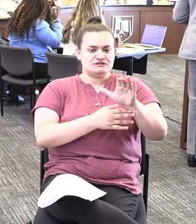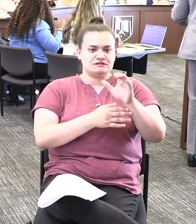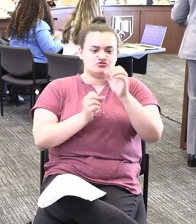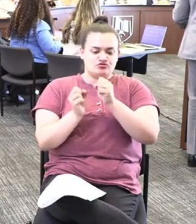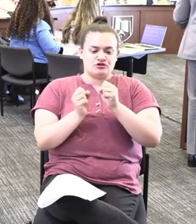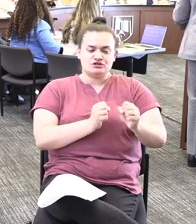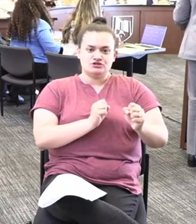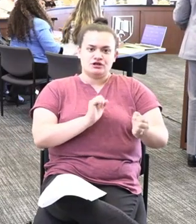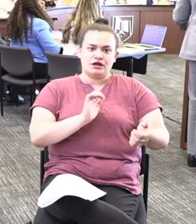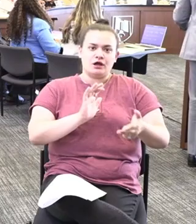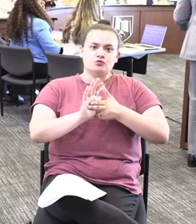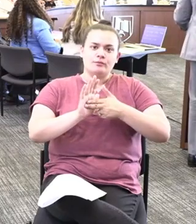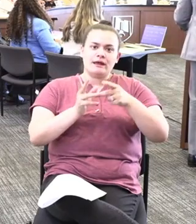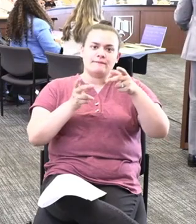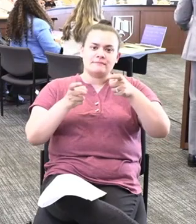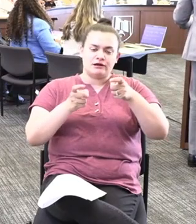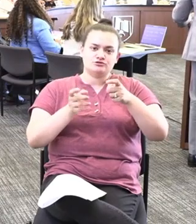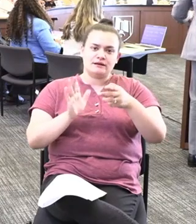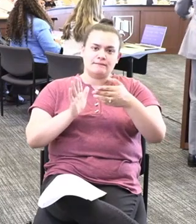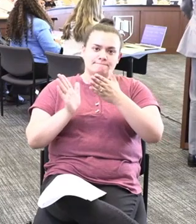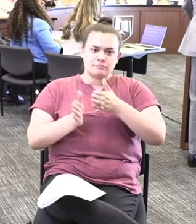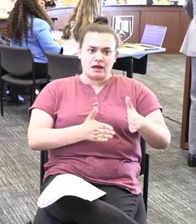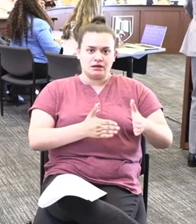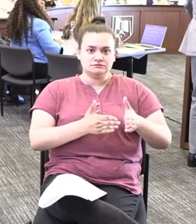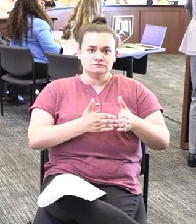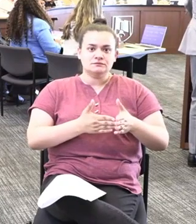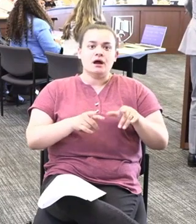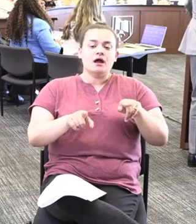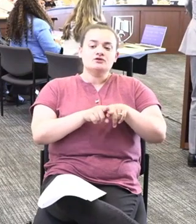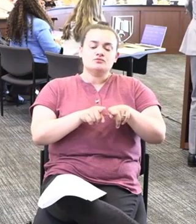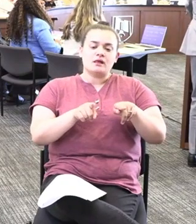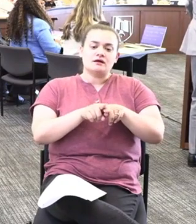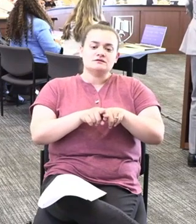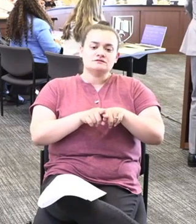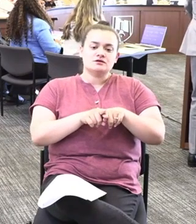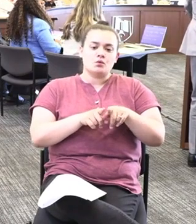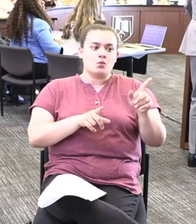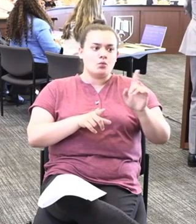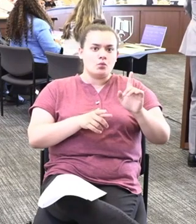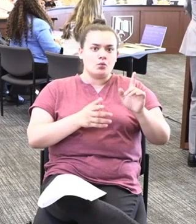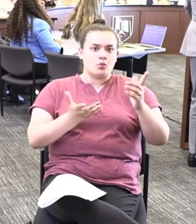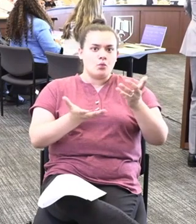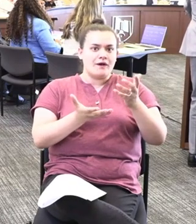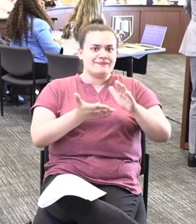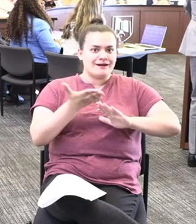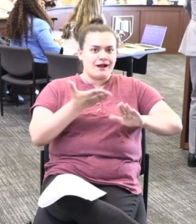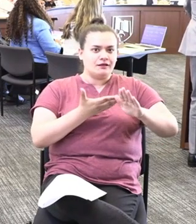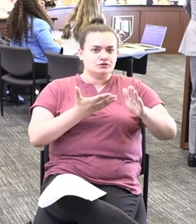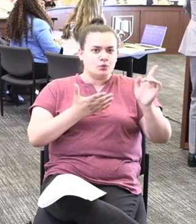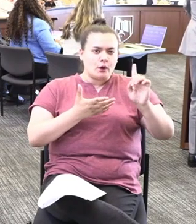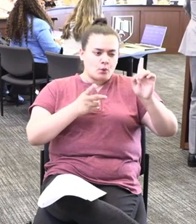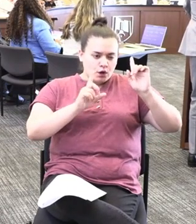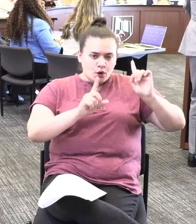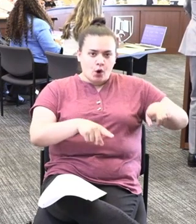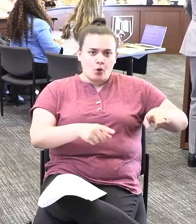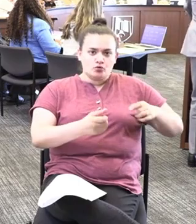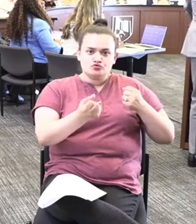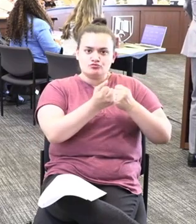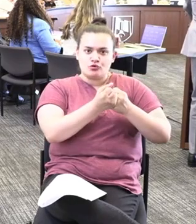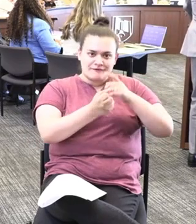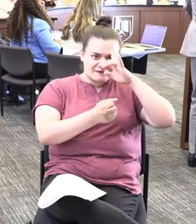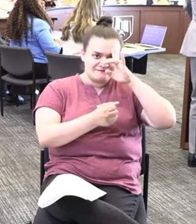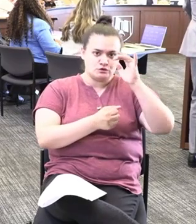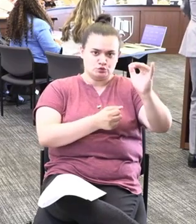Management Plan, and as well as the direction the college will pursue to support future